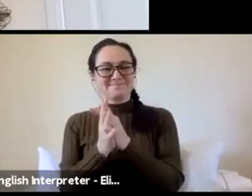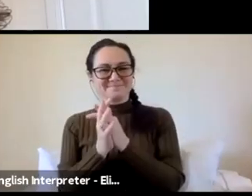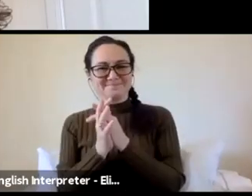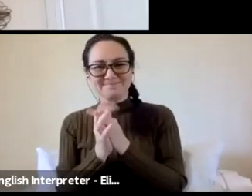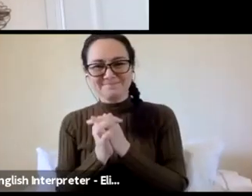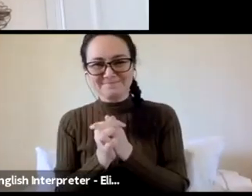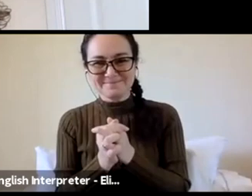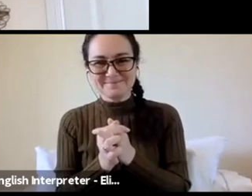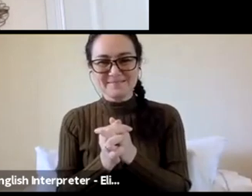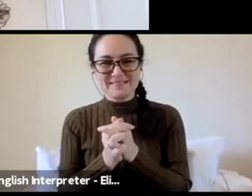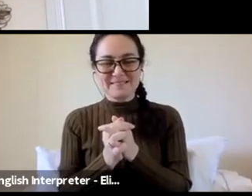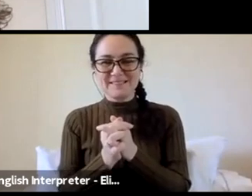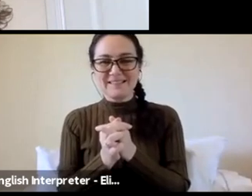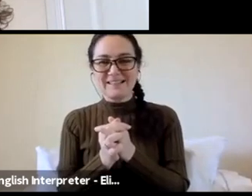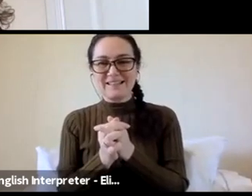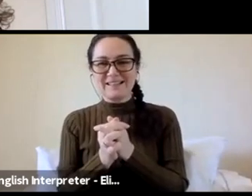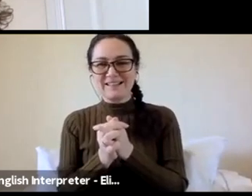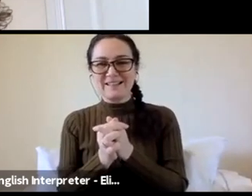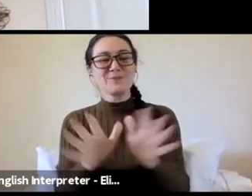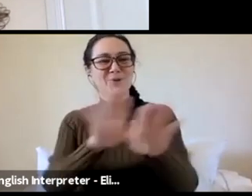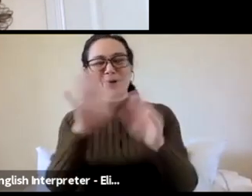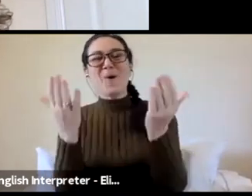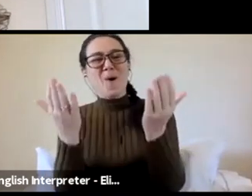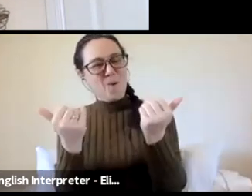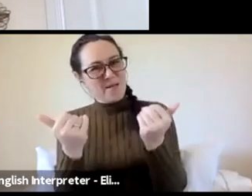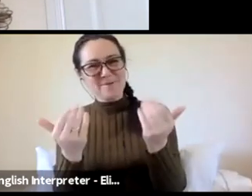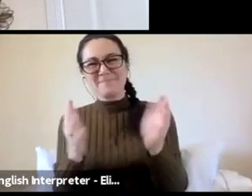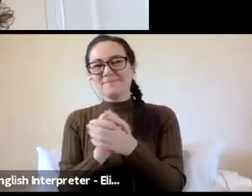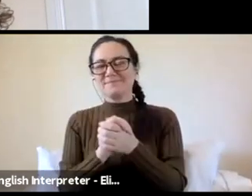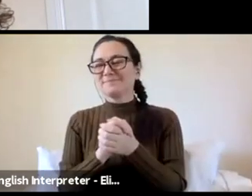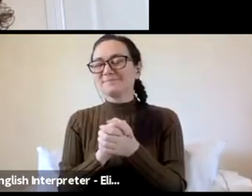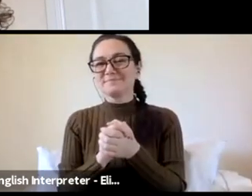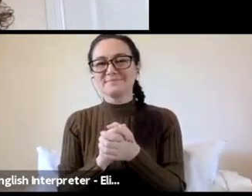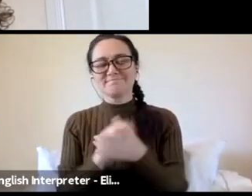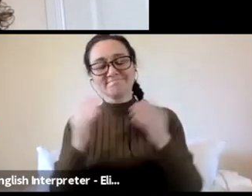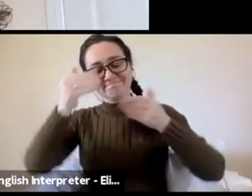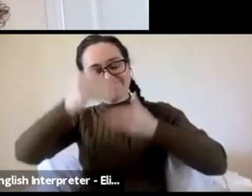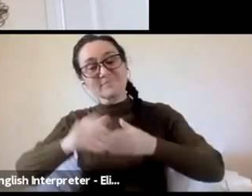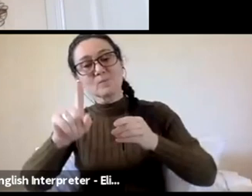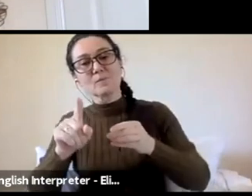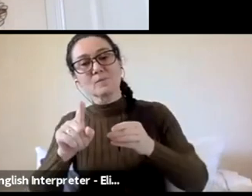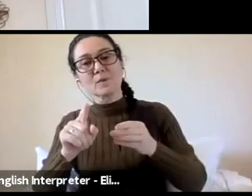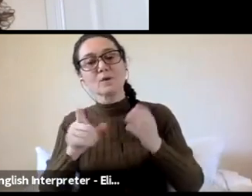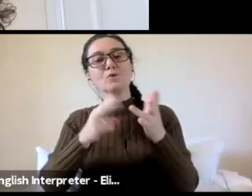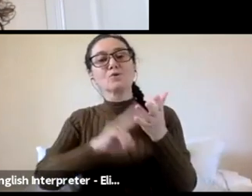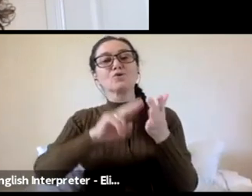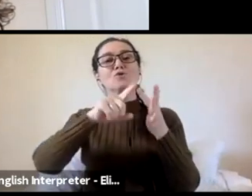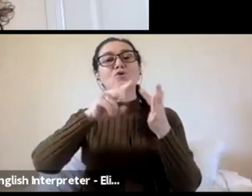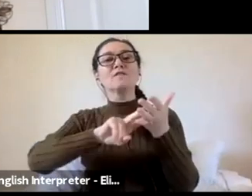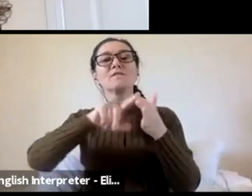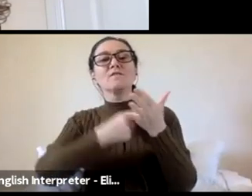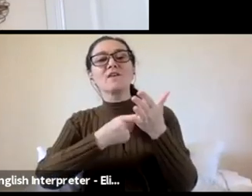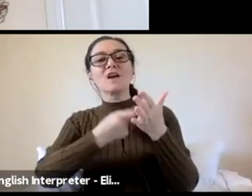If you're here and you can see us and hear us, welcome. You're very warmly welcome to this session on the Universal Periodic Review. I can't see